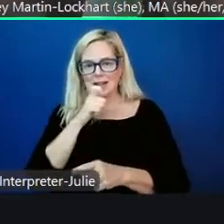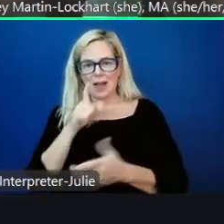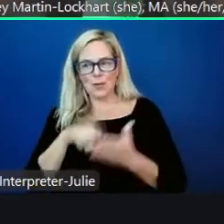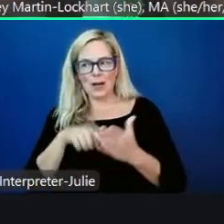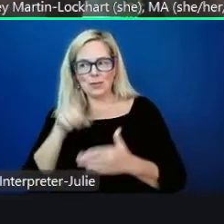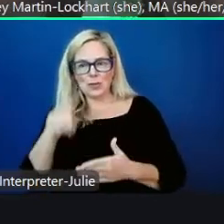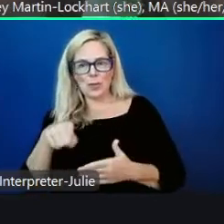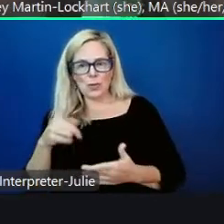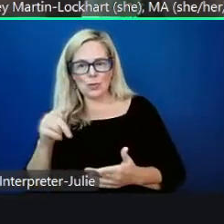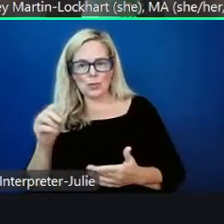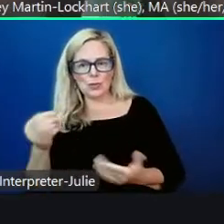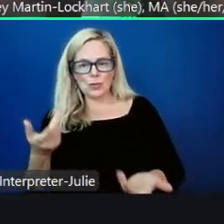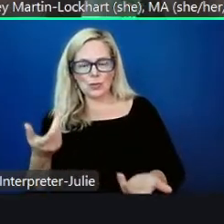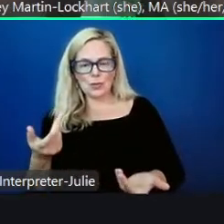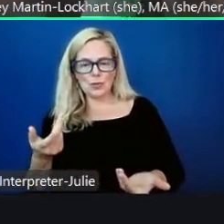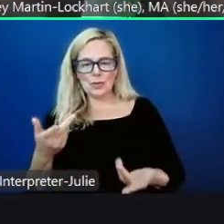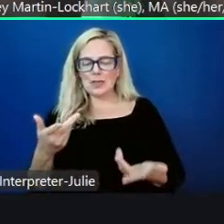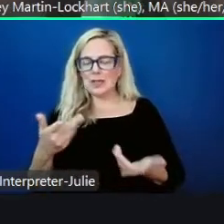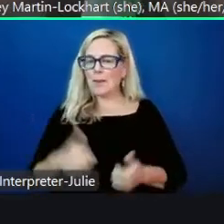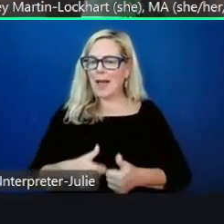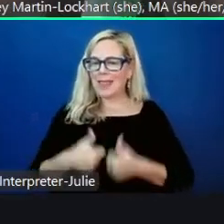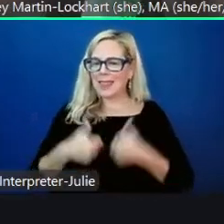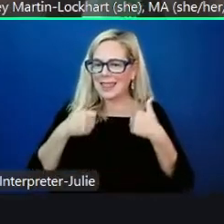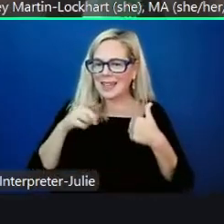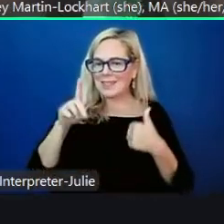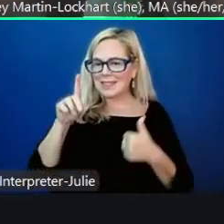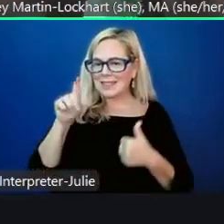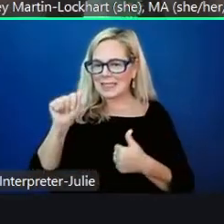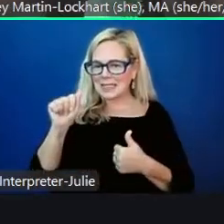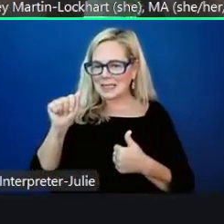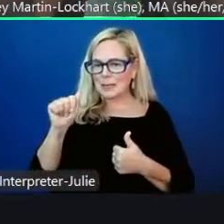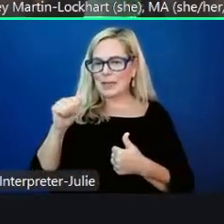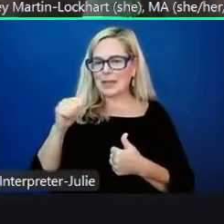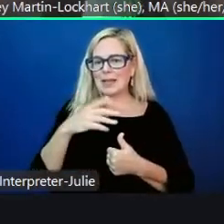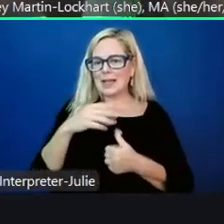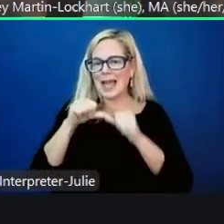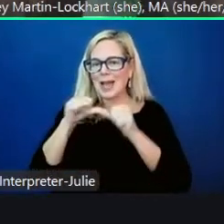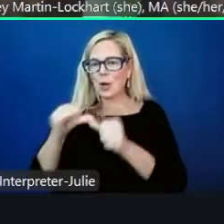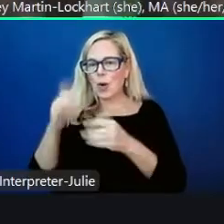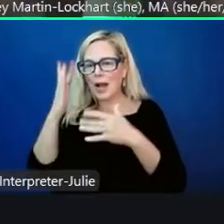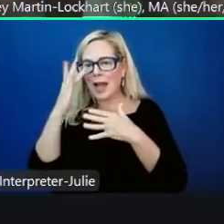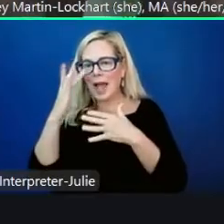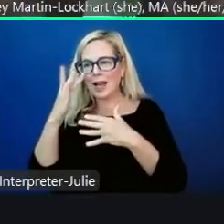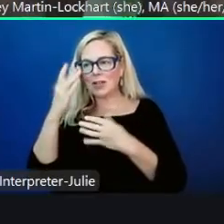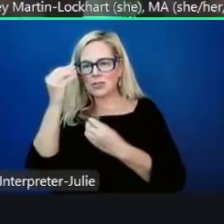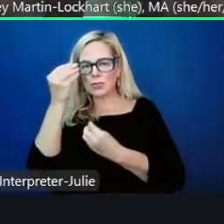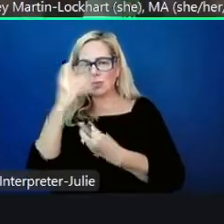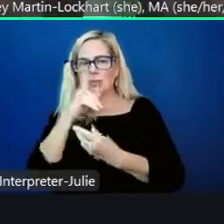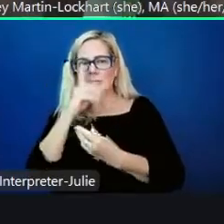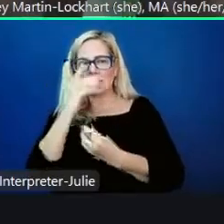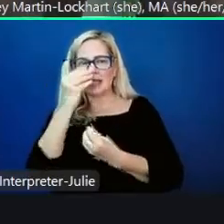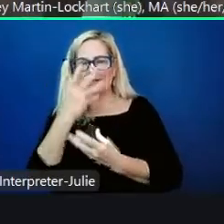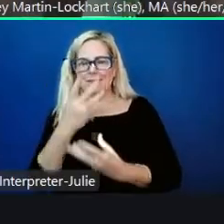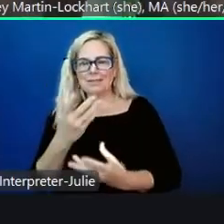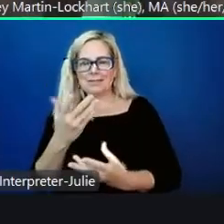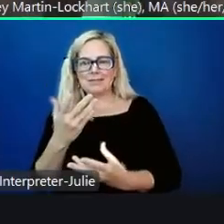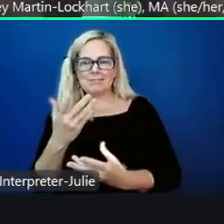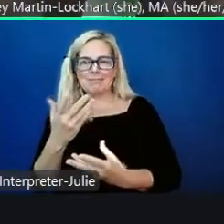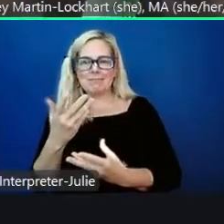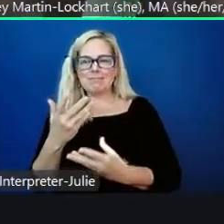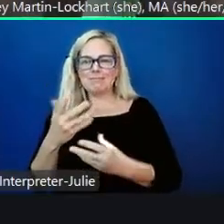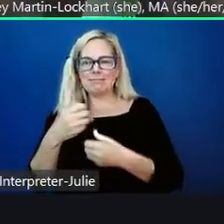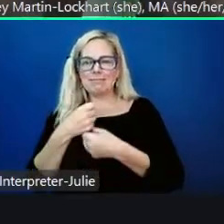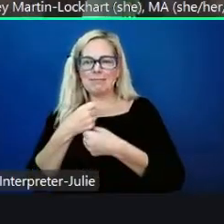then, how does lived disability and chronic illness experience inform the type of doctor someone is,